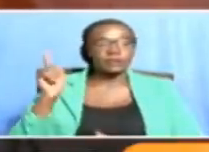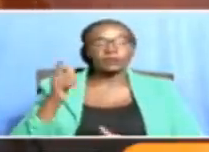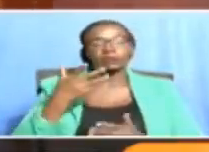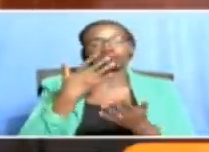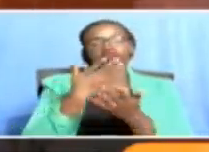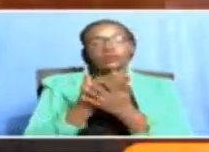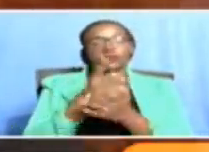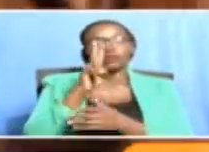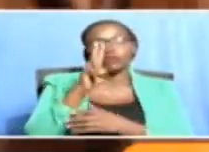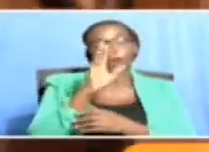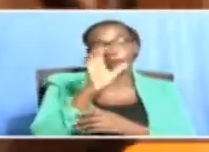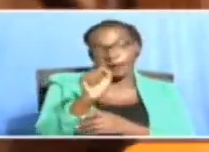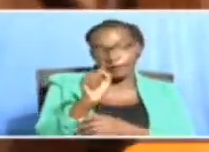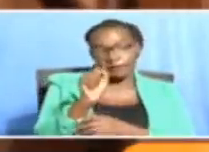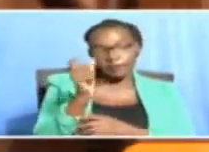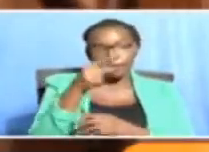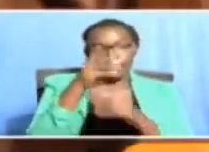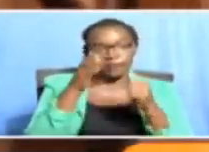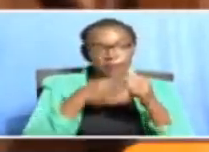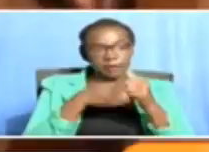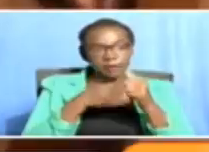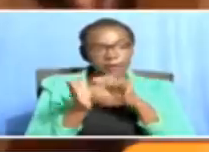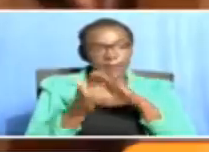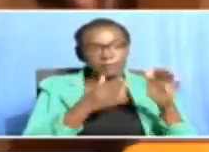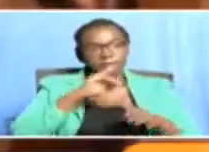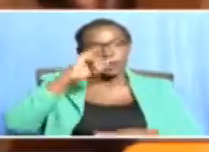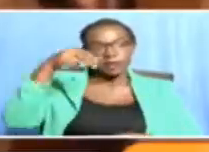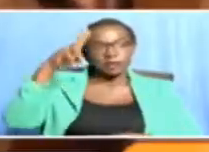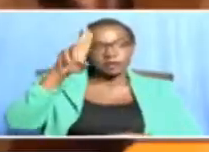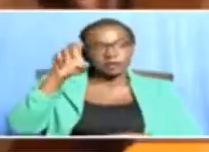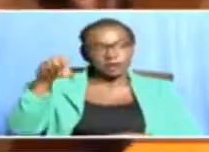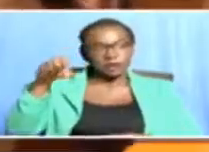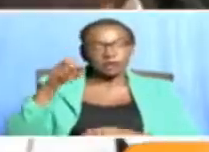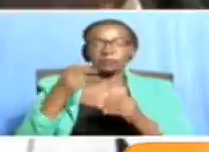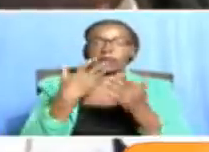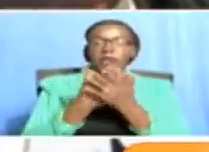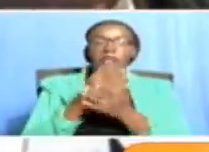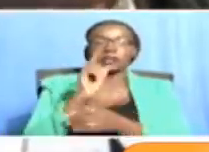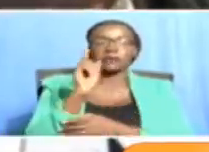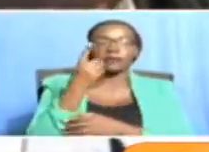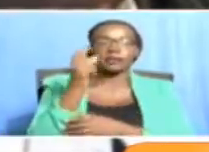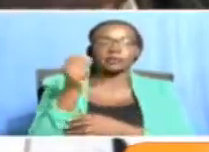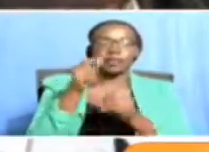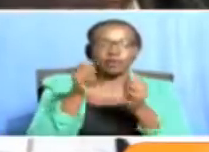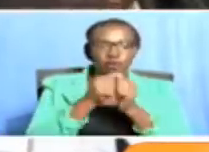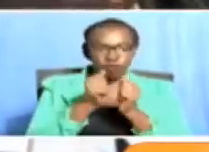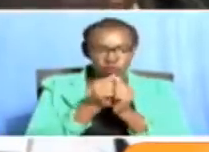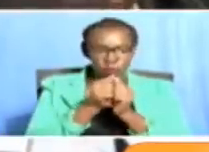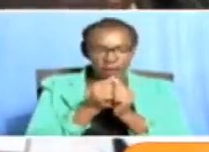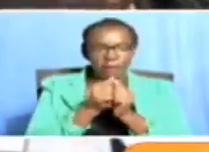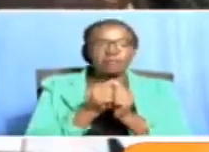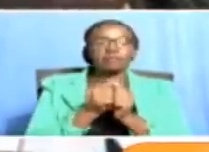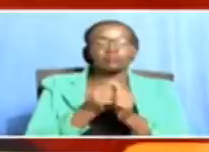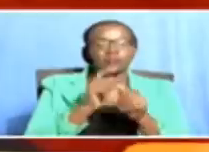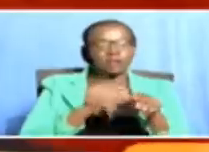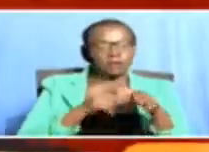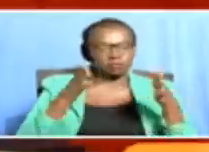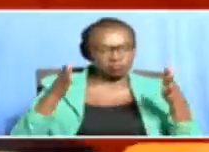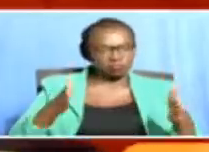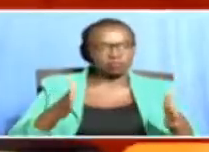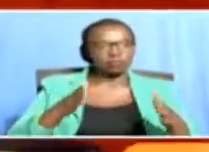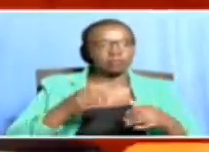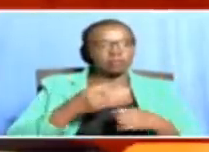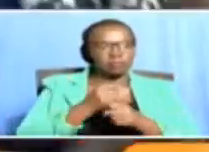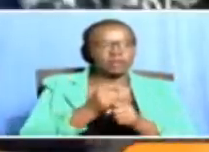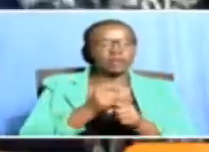arrest on the 25th of September, while Maribe was arrested on October 1st. The duration of their remand pushing the attorneys to have them